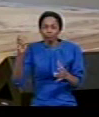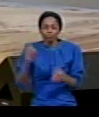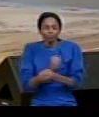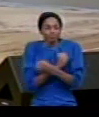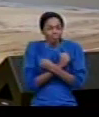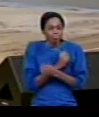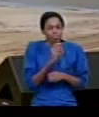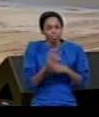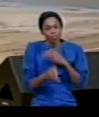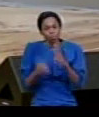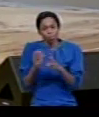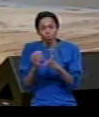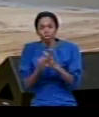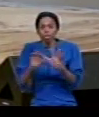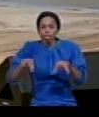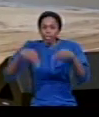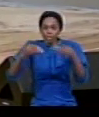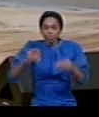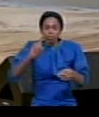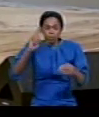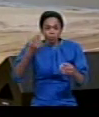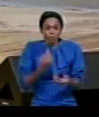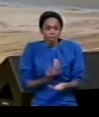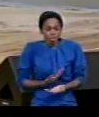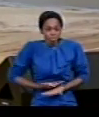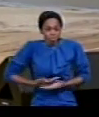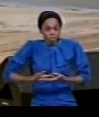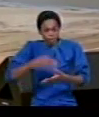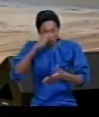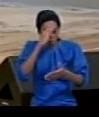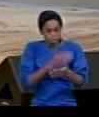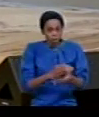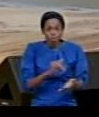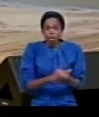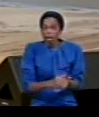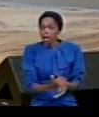only begotten son, that whosoever, a Jew